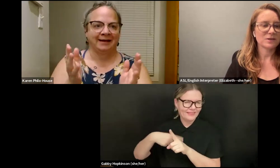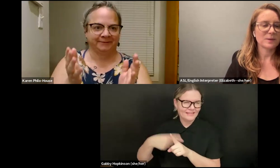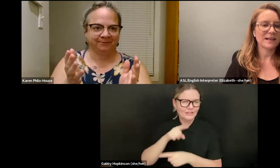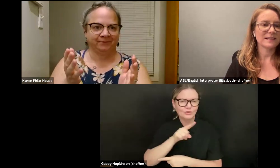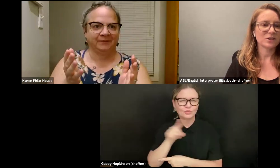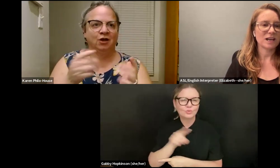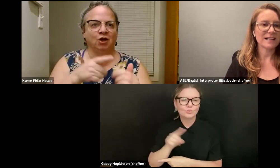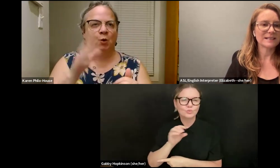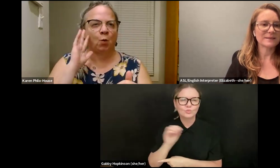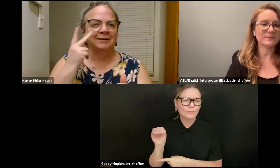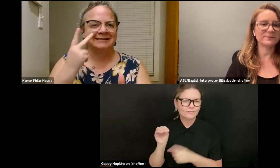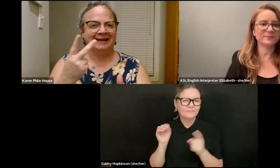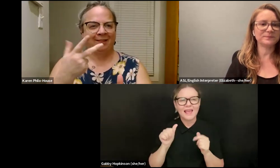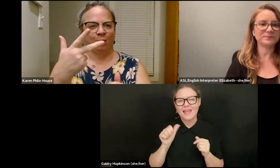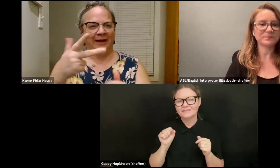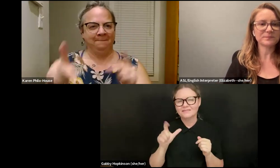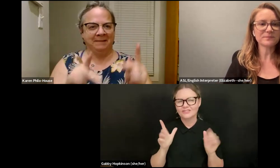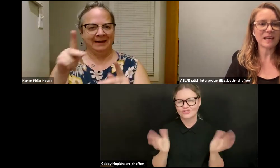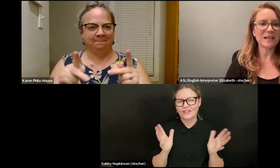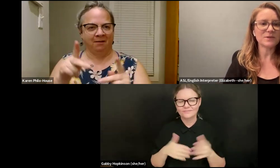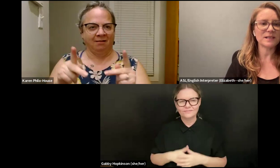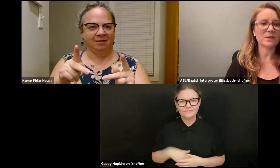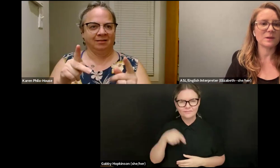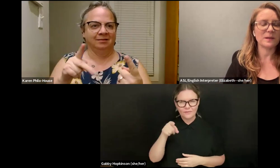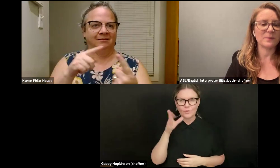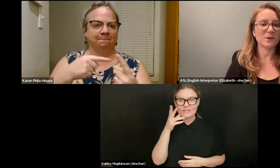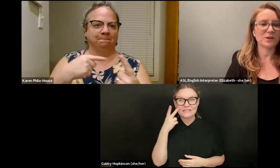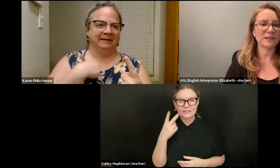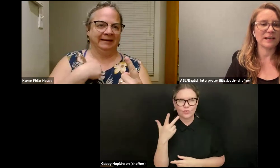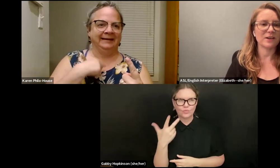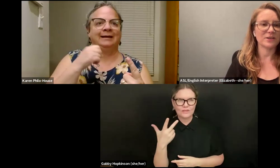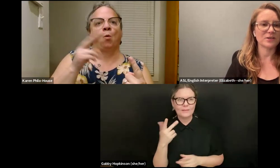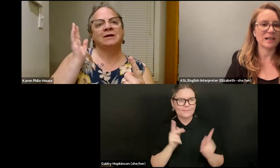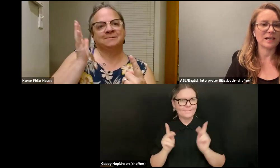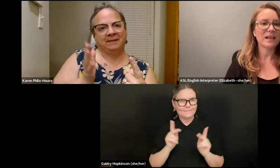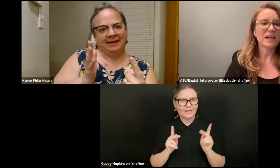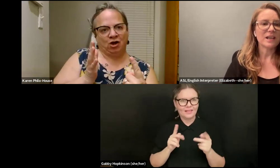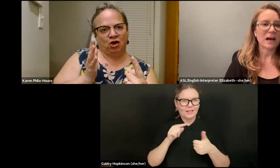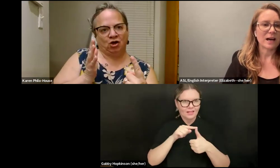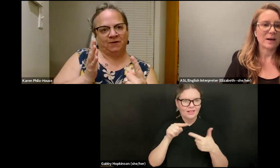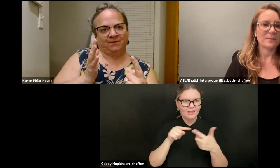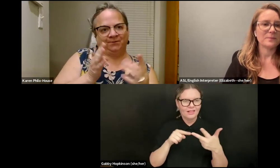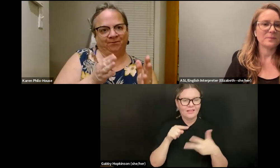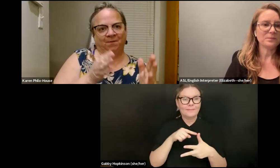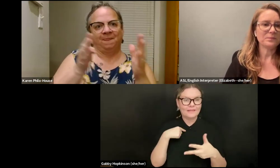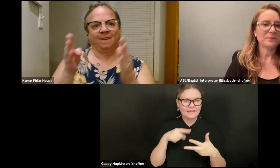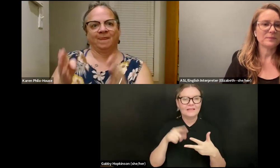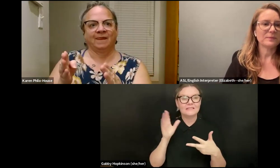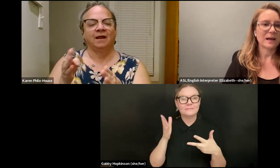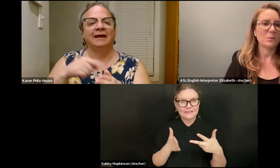meetings, Zoom ASL chats, and you see three people currently on the screen.